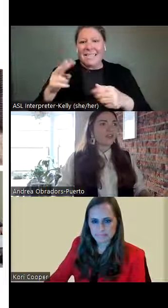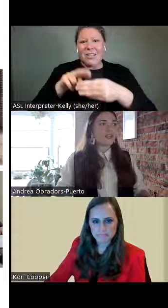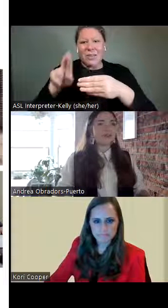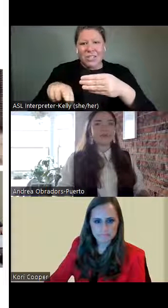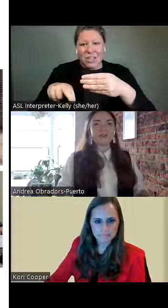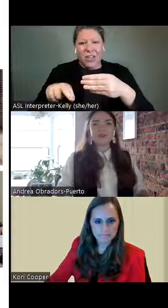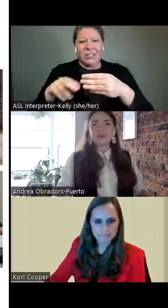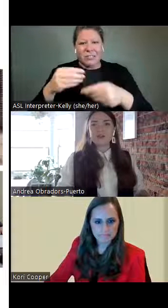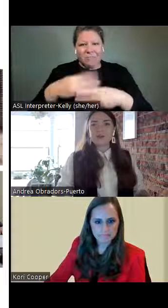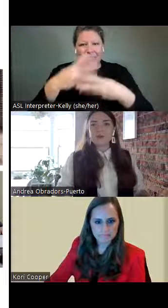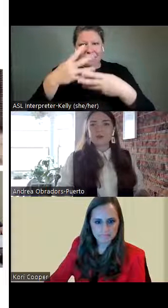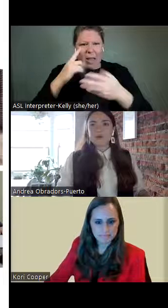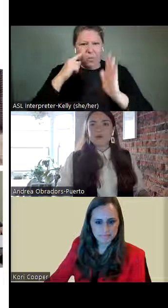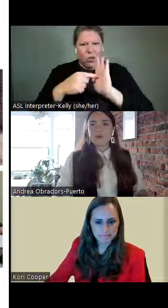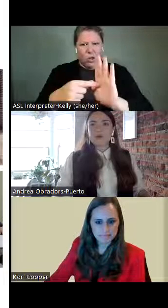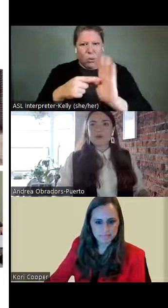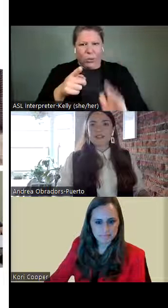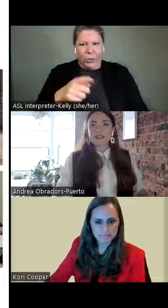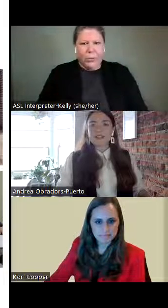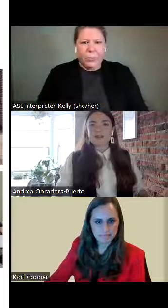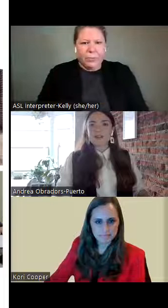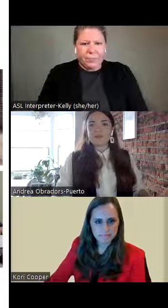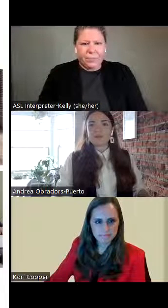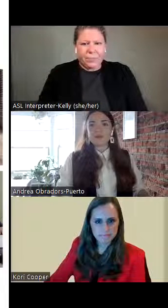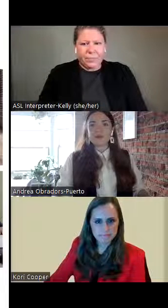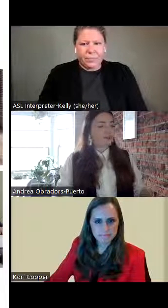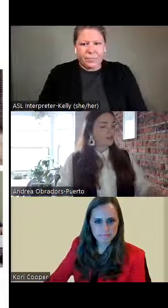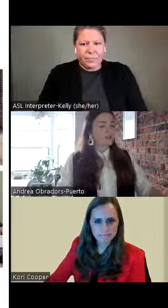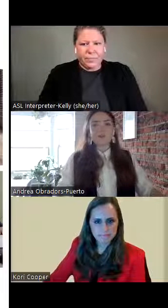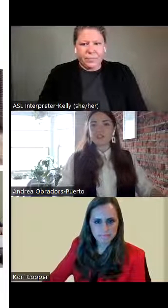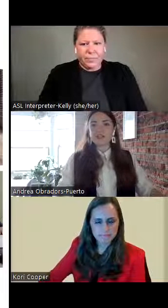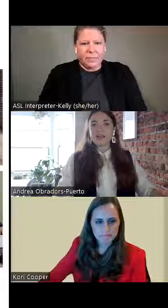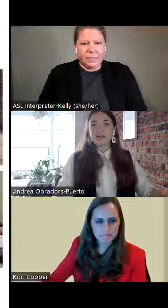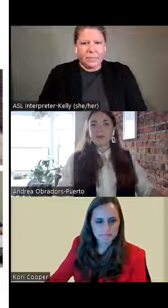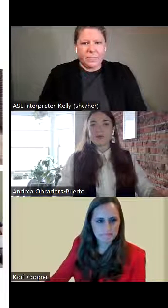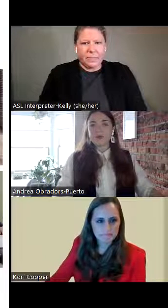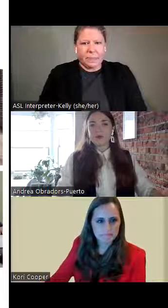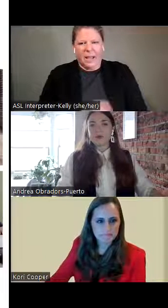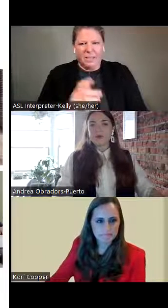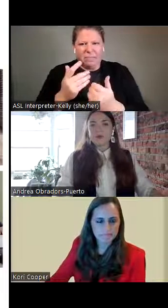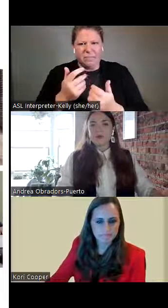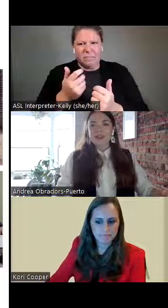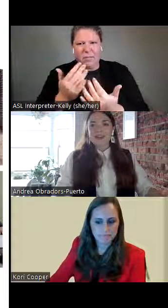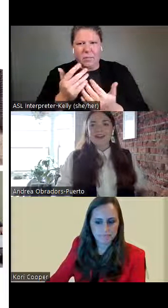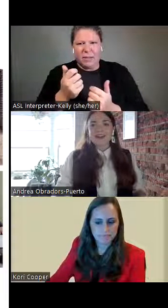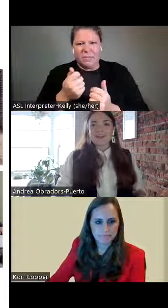with you. Wait a second, I'm going to give you a little more time.